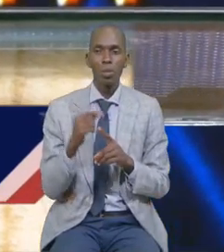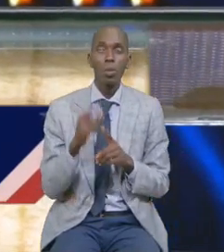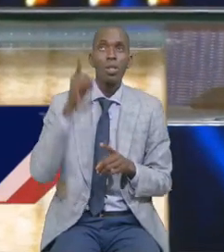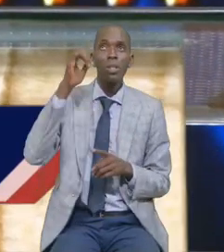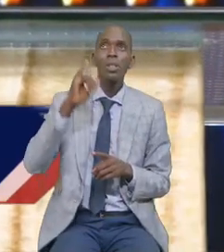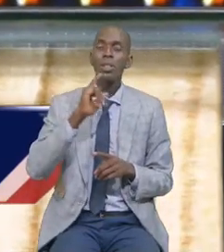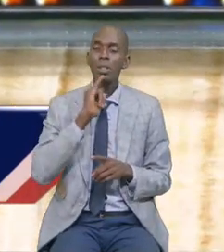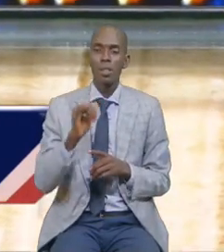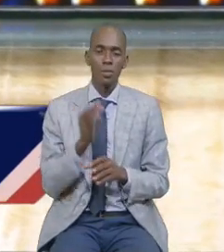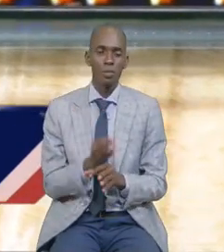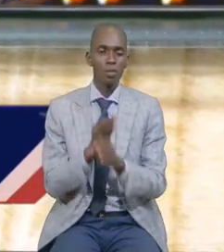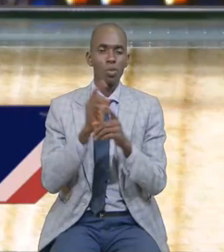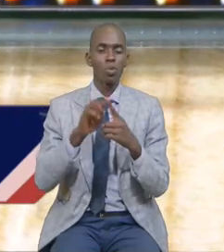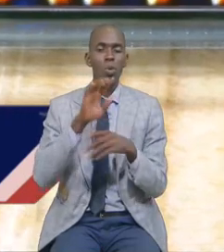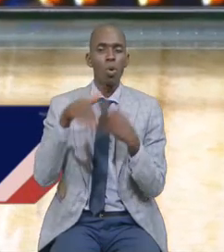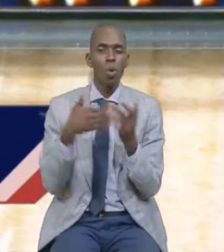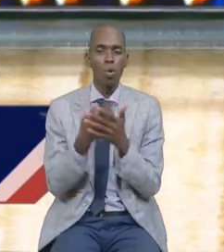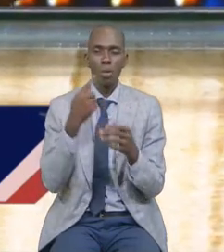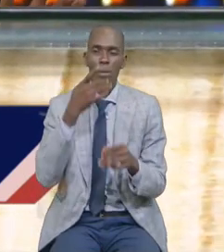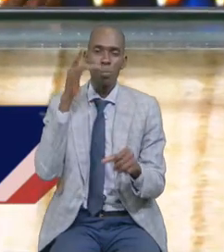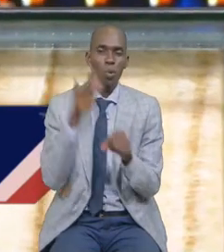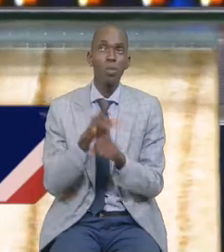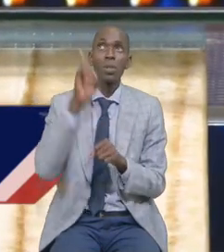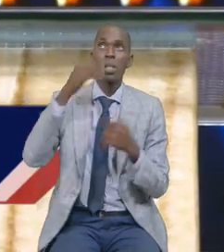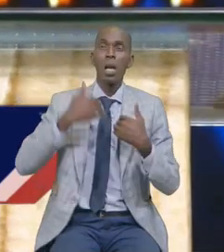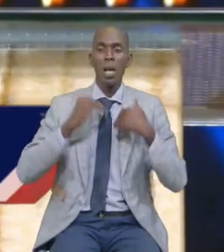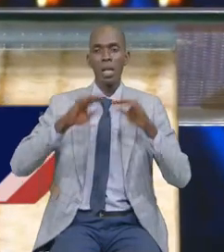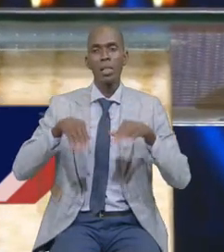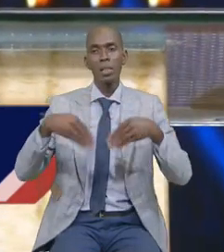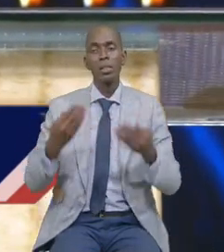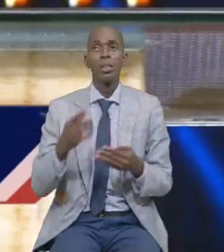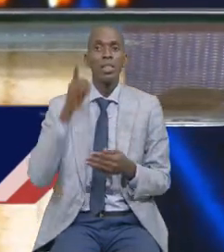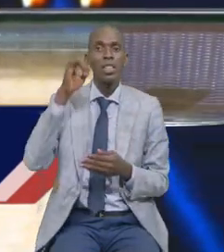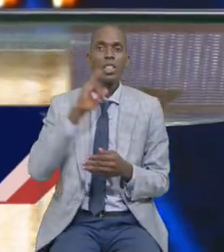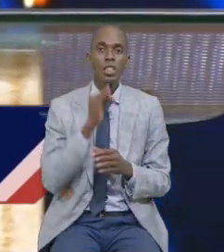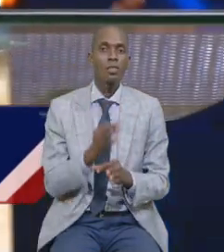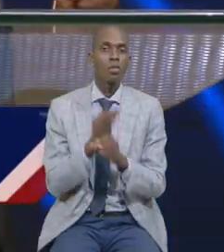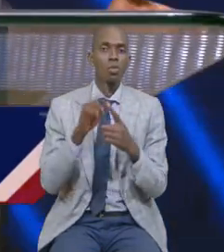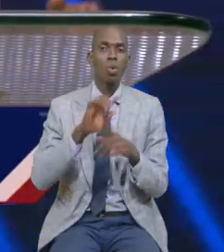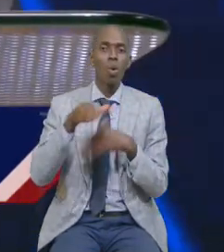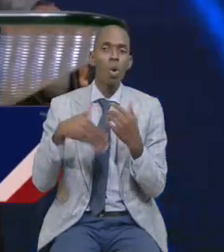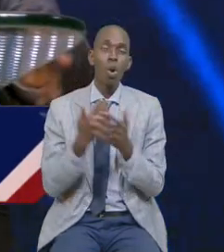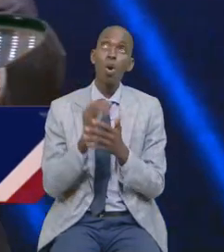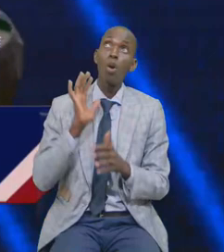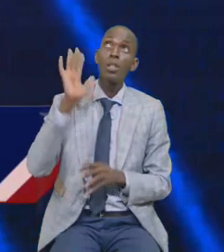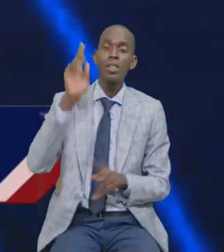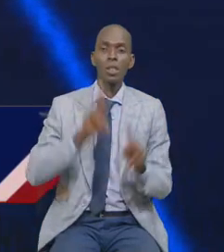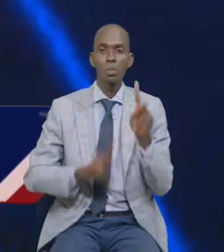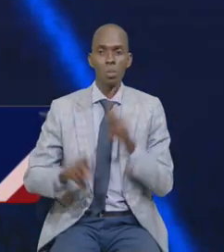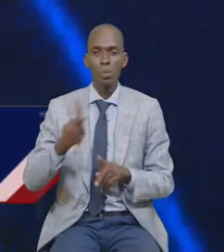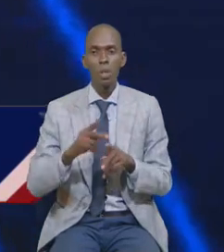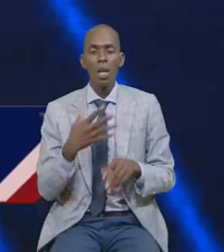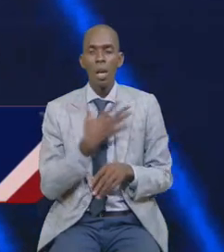all the promises that he has given. He's faithful to all his people. All his people, he has assured them